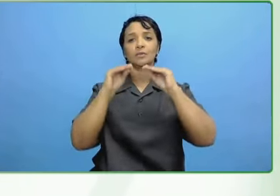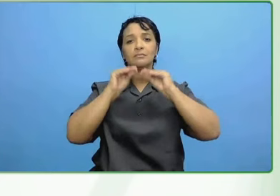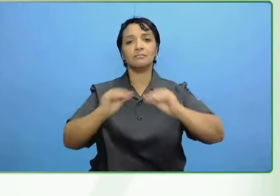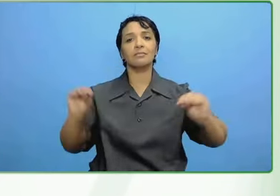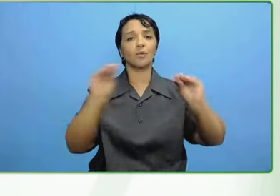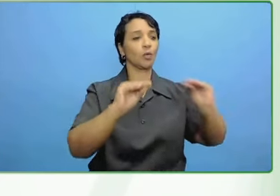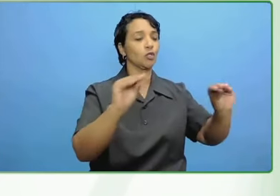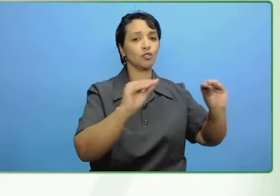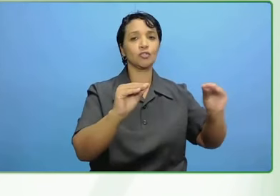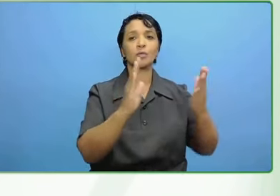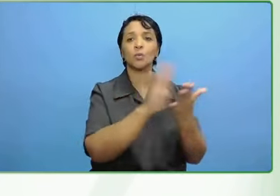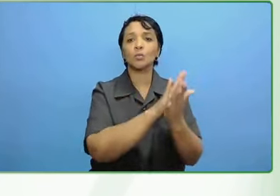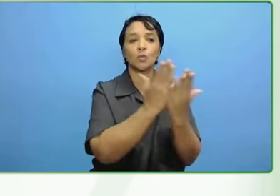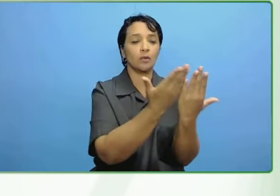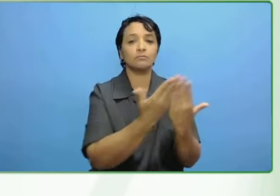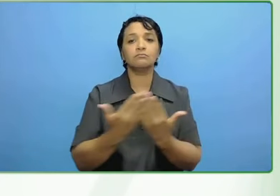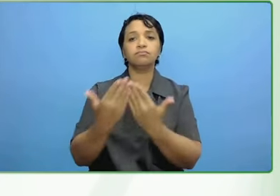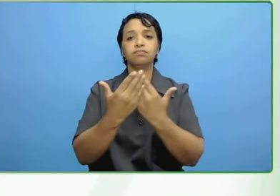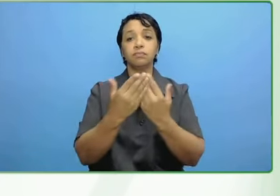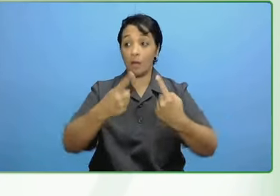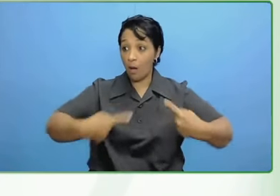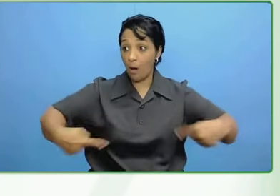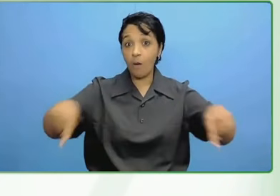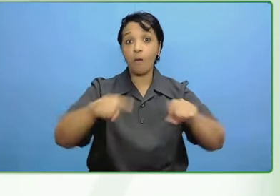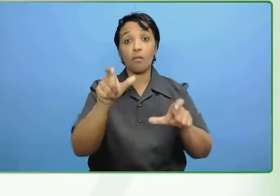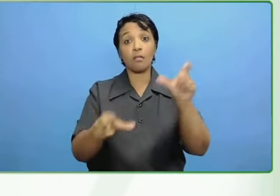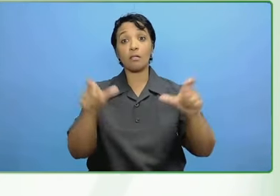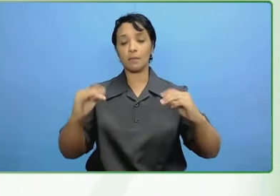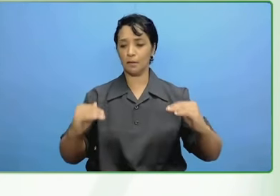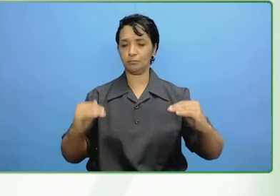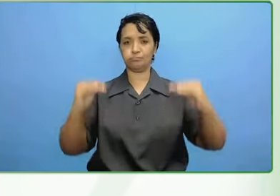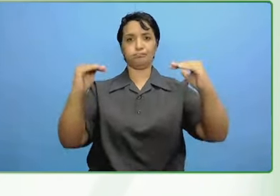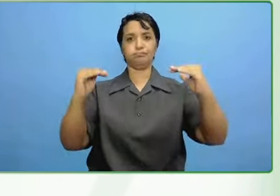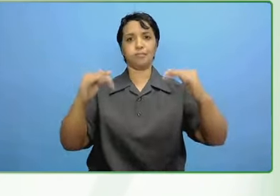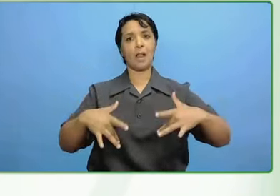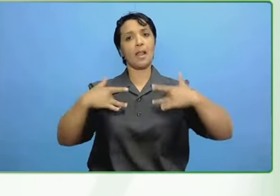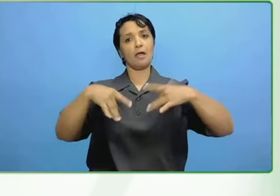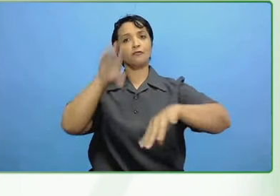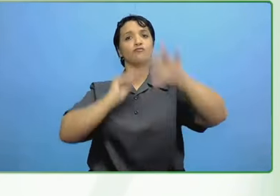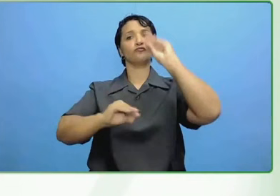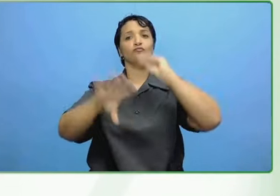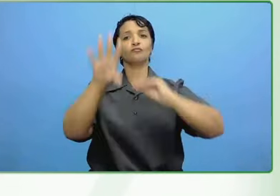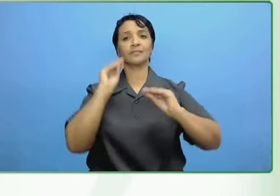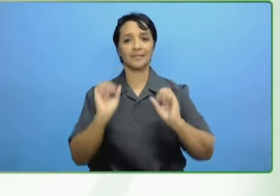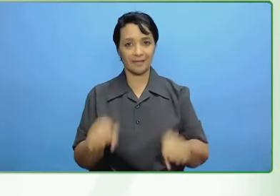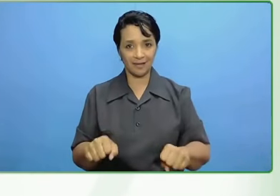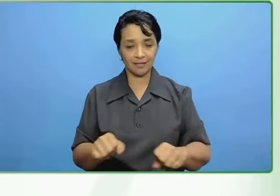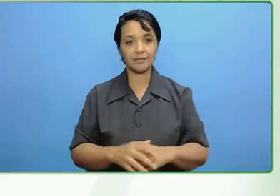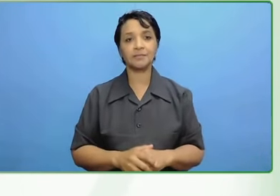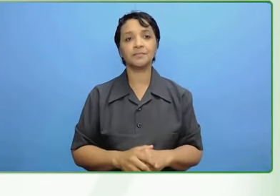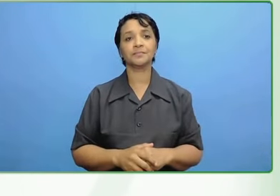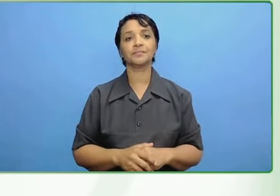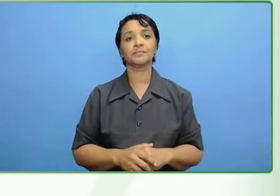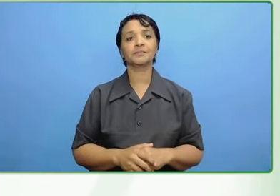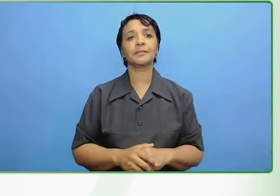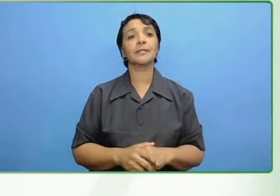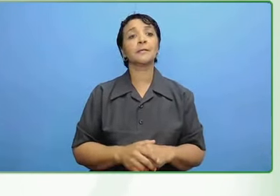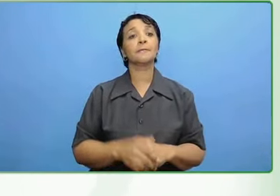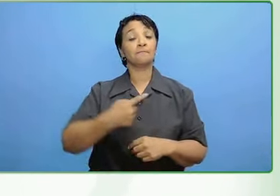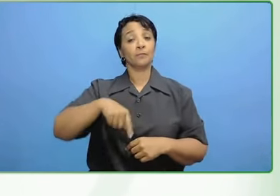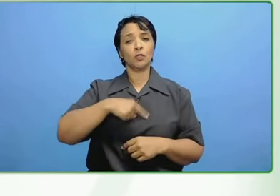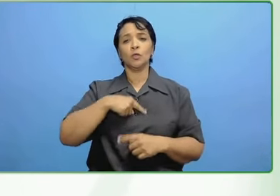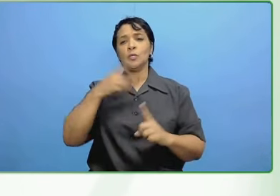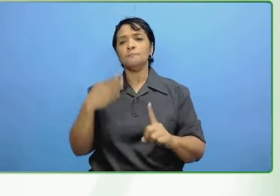learning opportunities for everyone. A quality education accessible to all is one of the key steps in achieving other